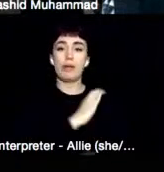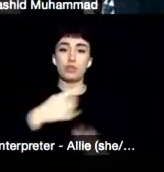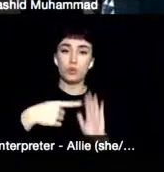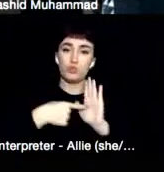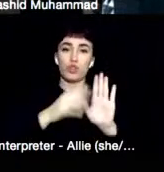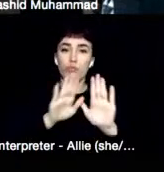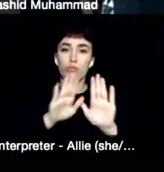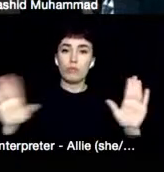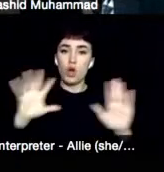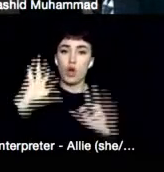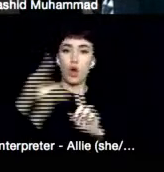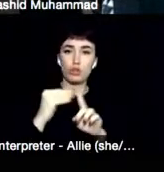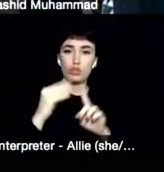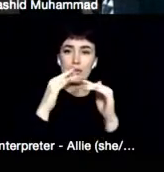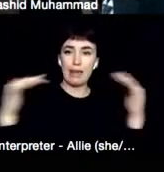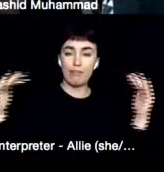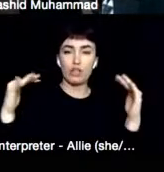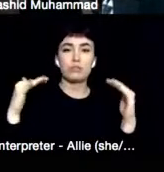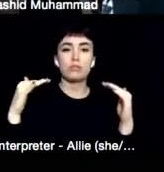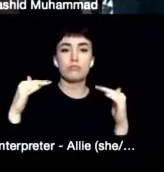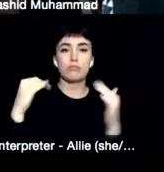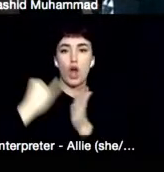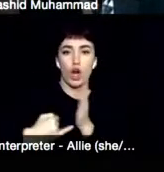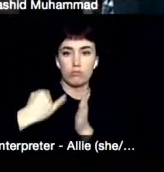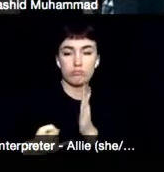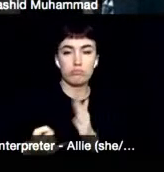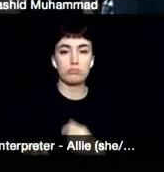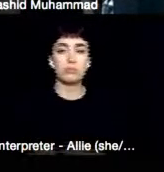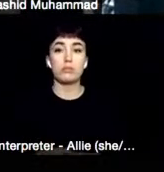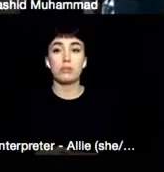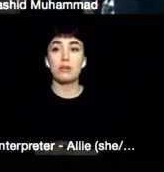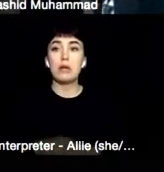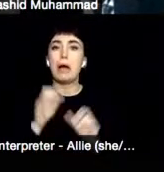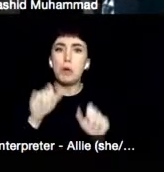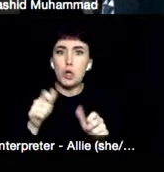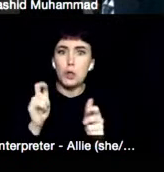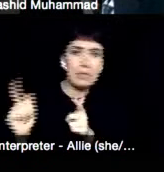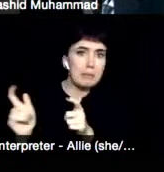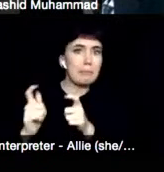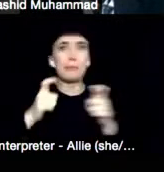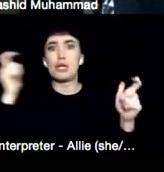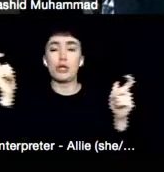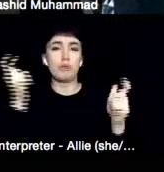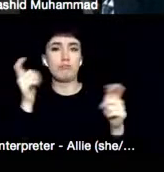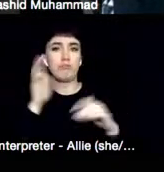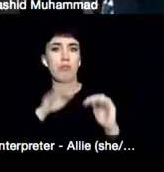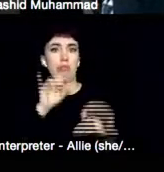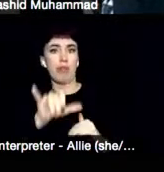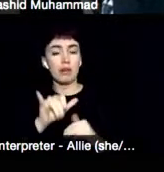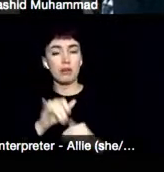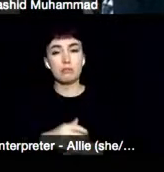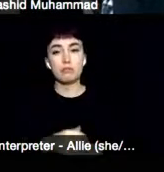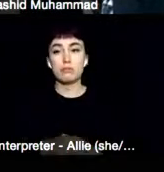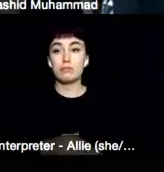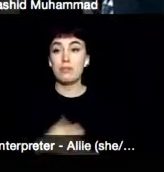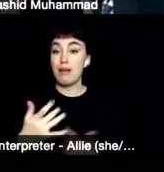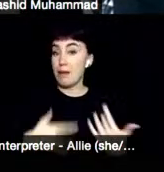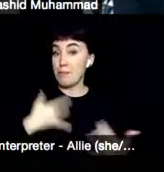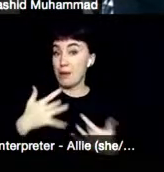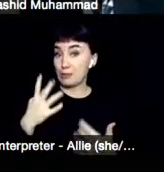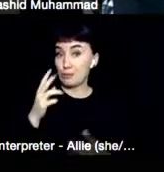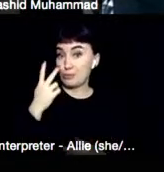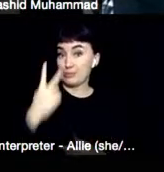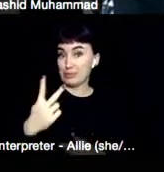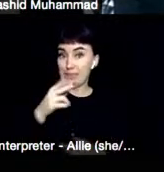artwork. Well, it can be bigger than that. I'm excited to see this